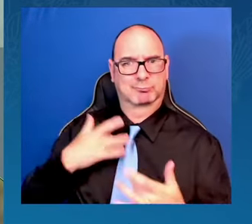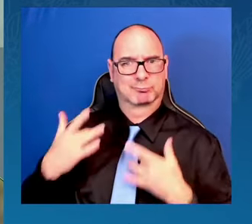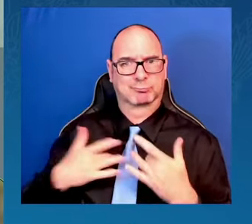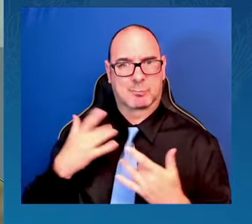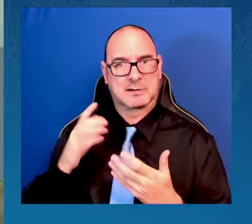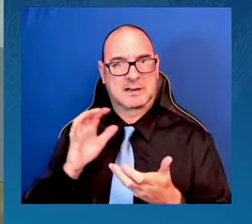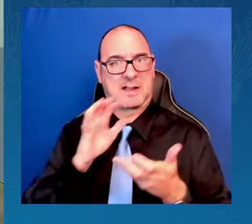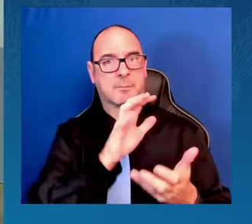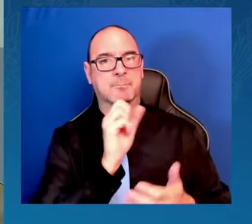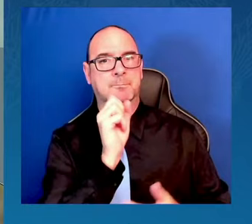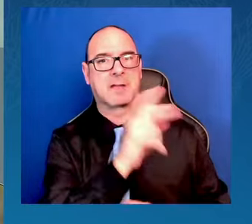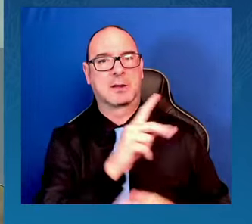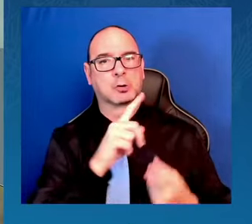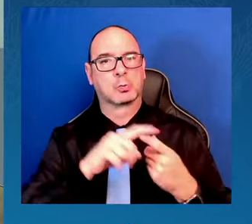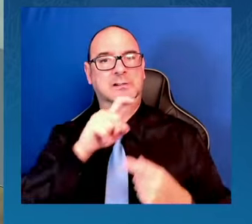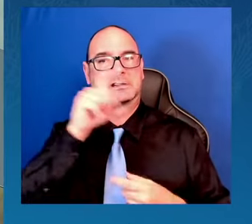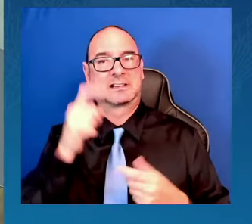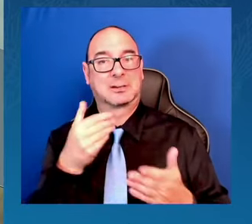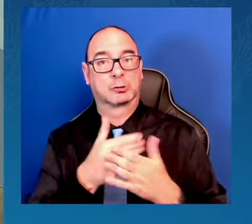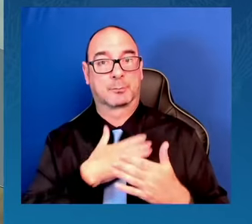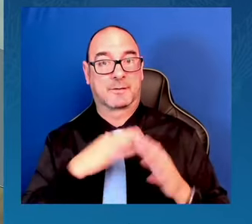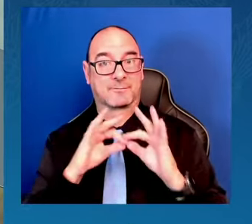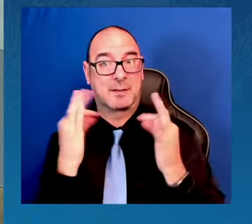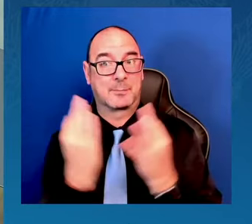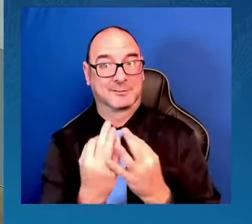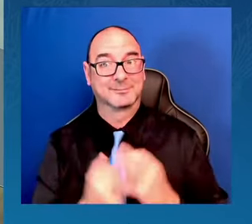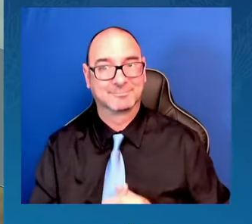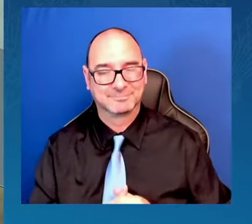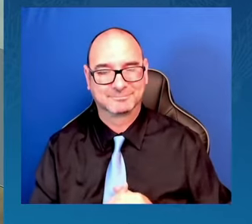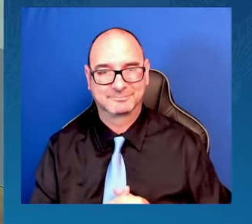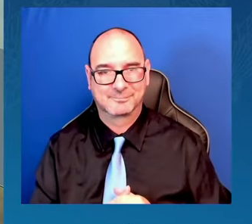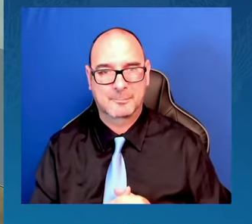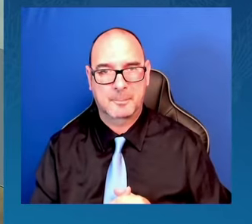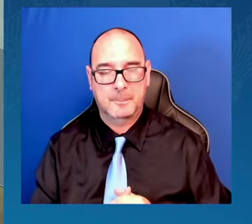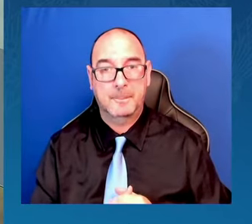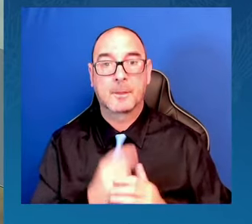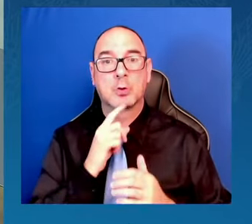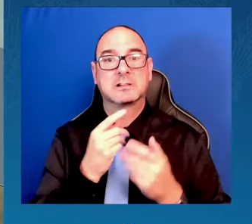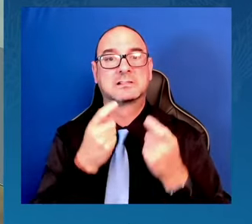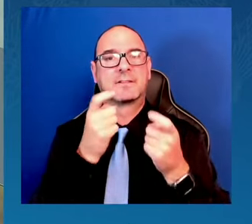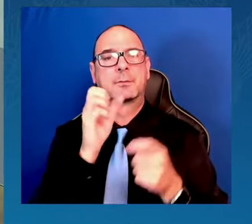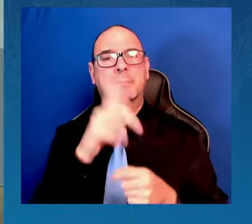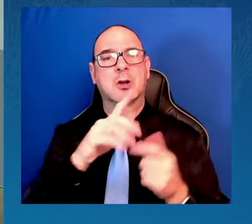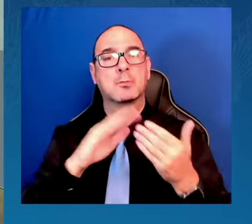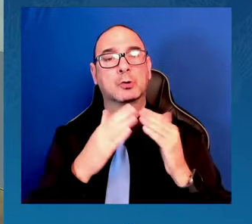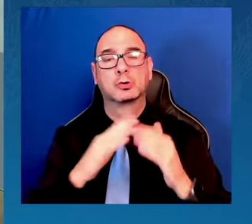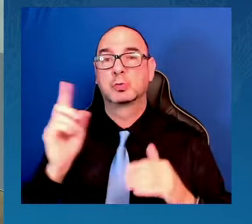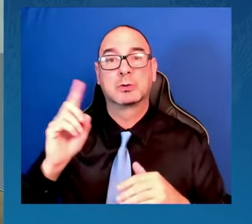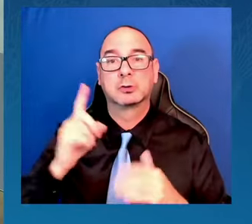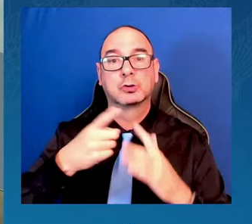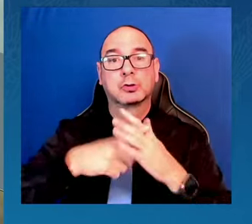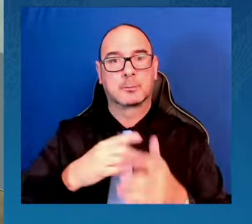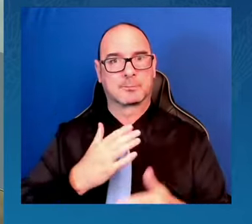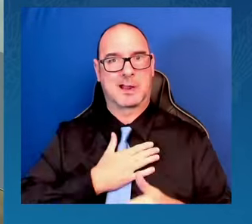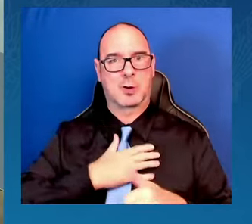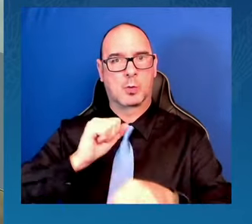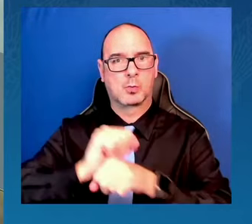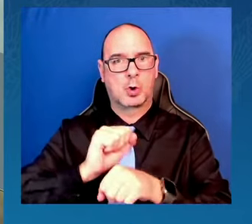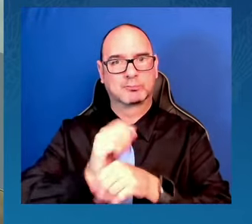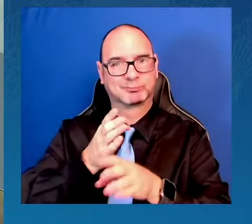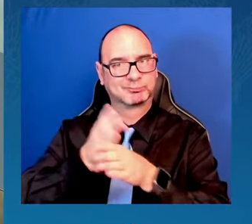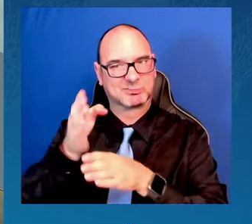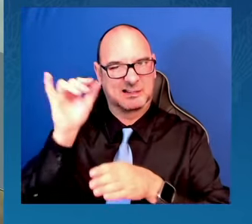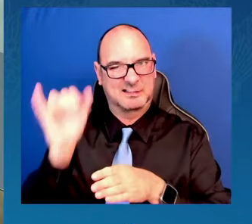family and give back to the community where I began my career. This project is providing over 300 good